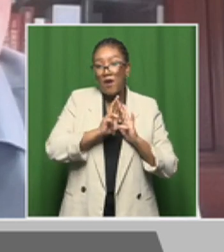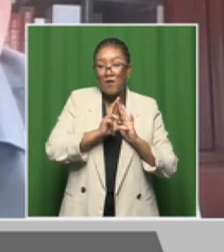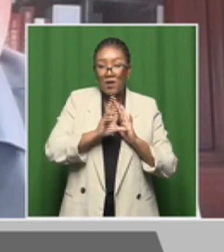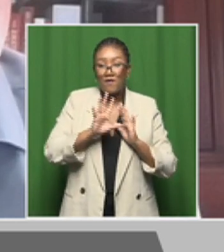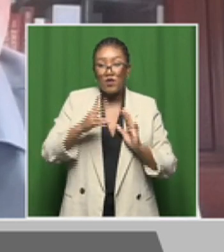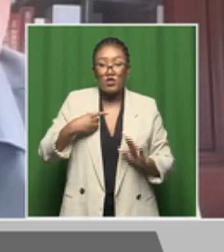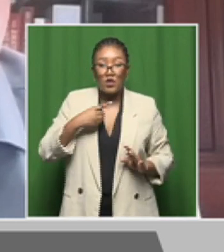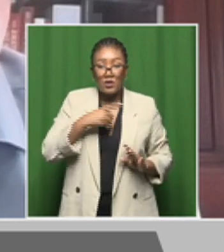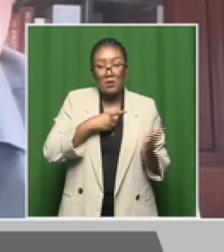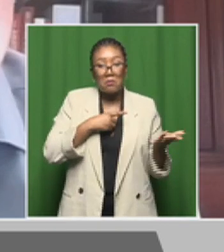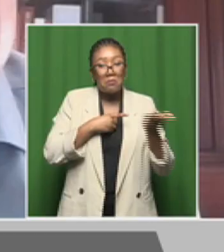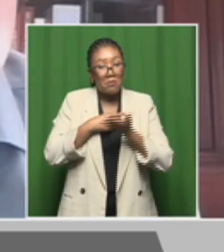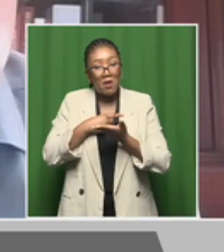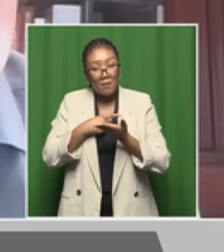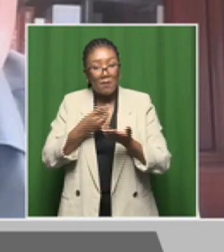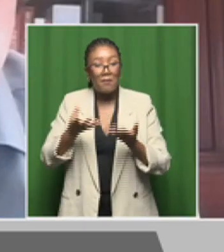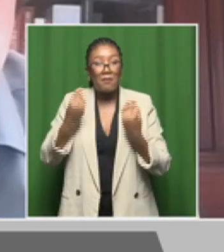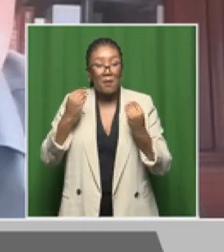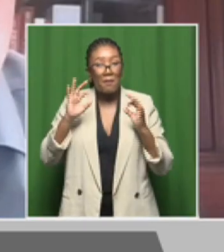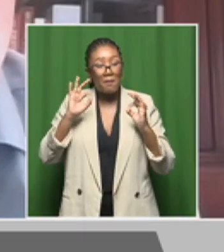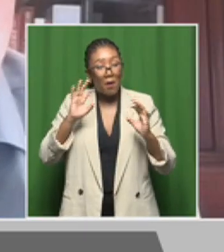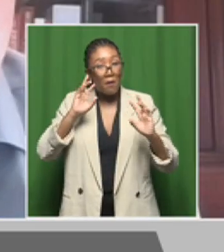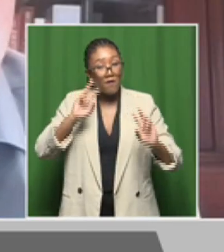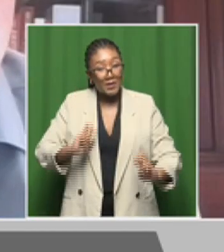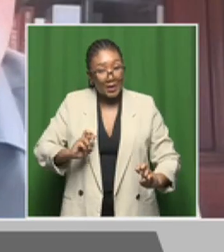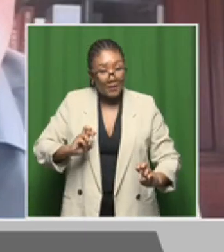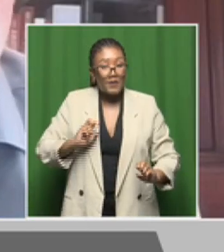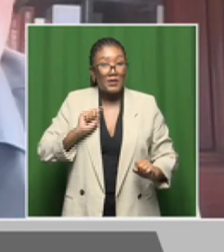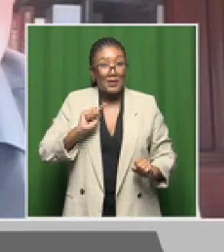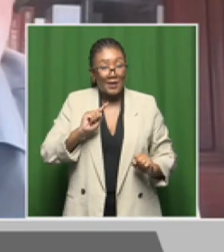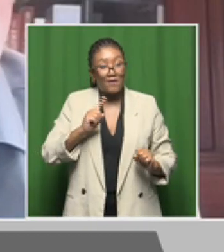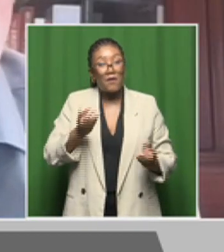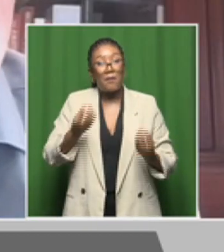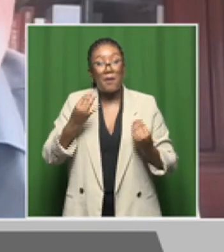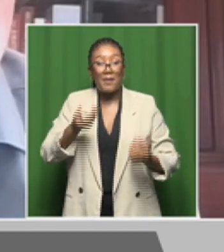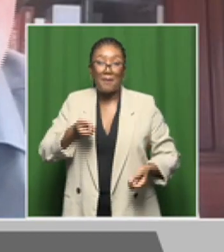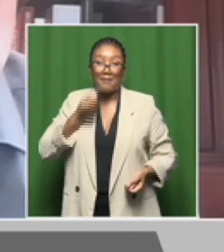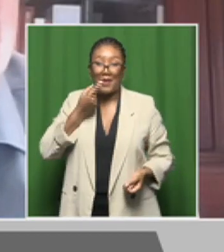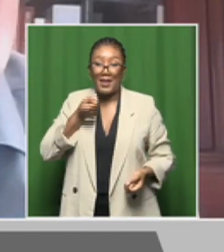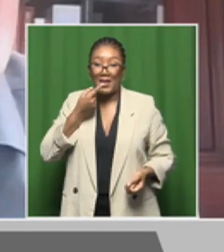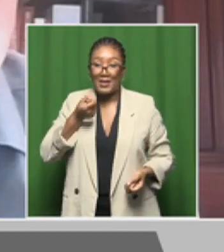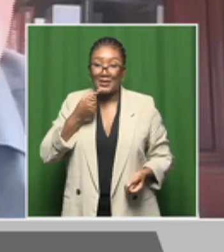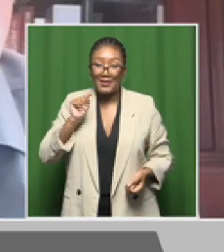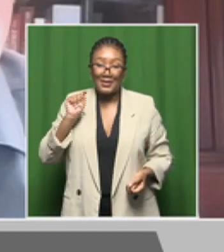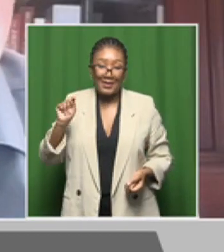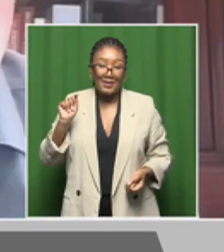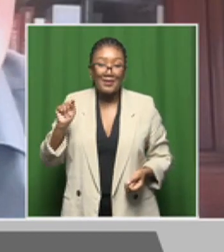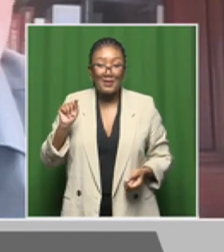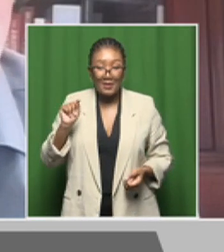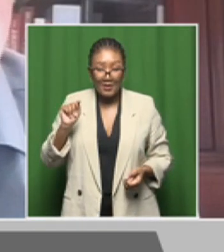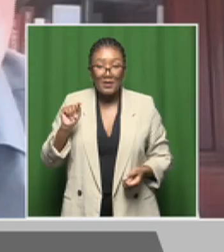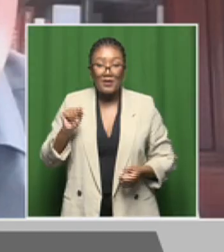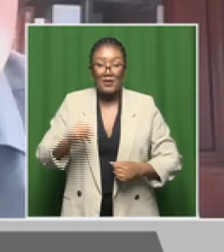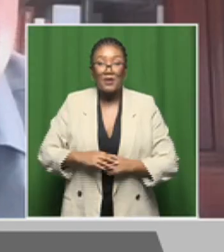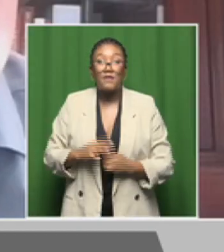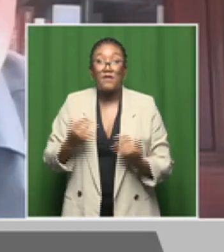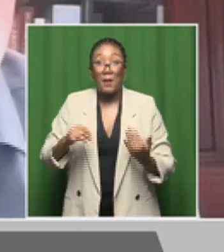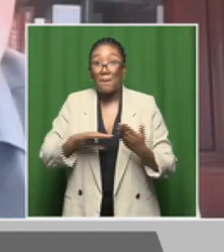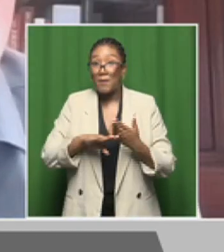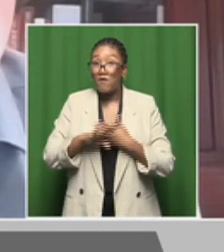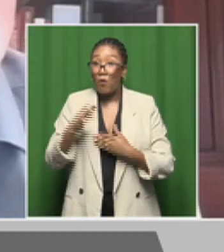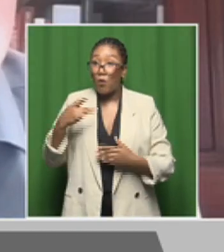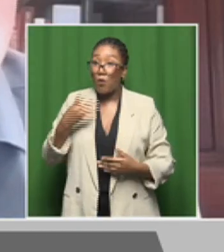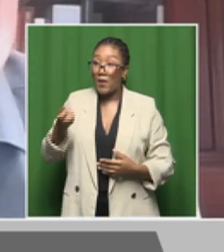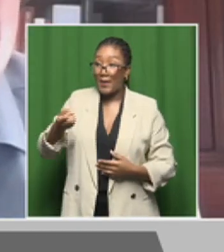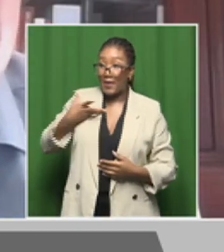to undergo a full examination. These products require a full examination before they can be prescribed.